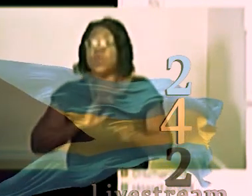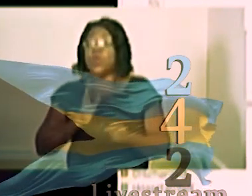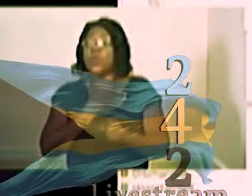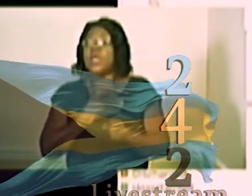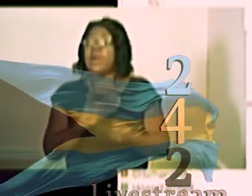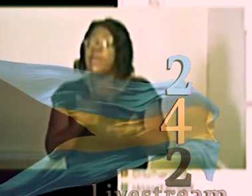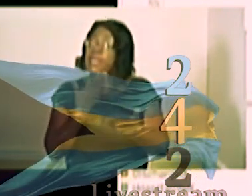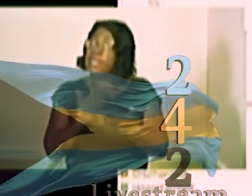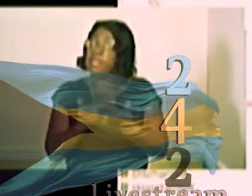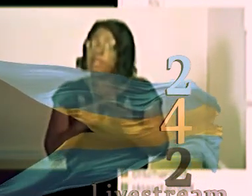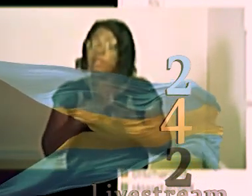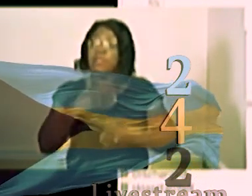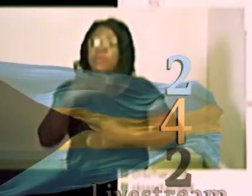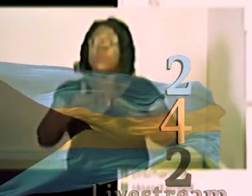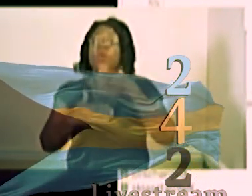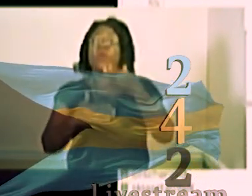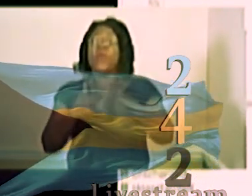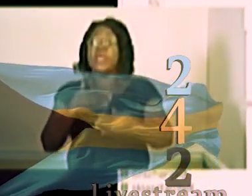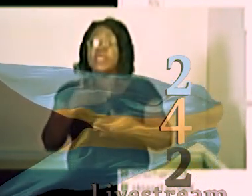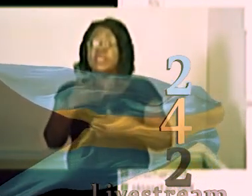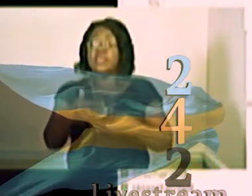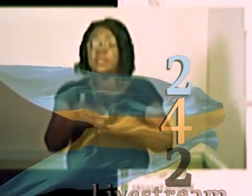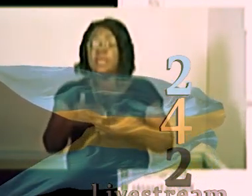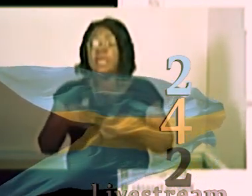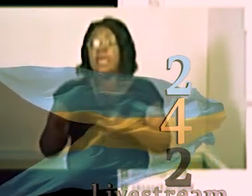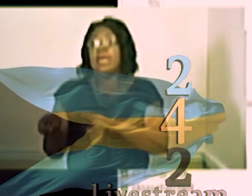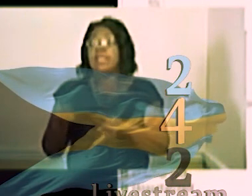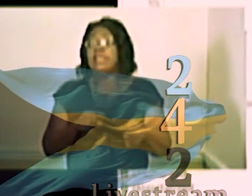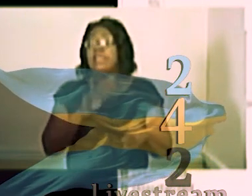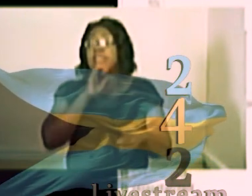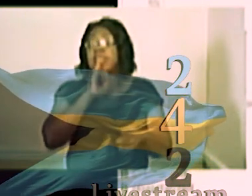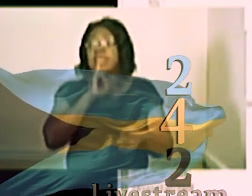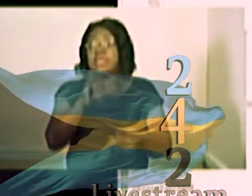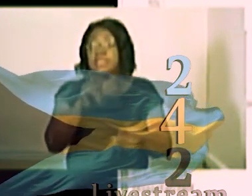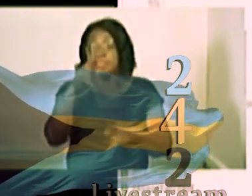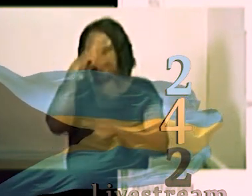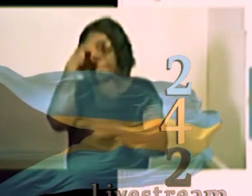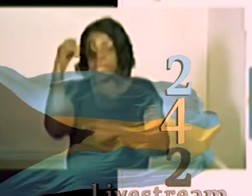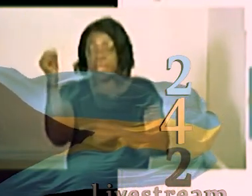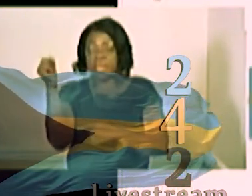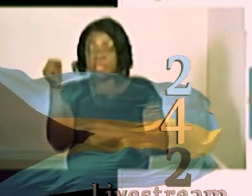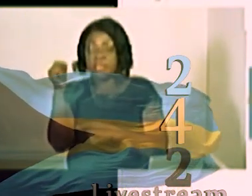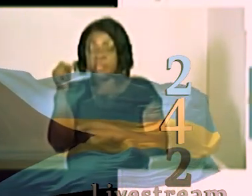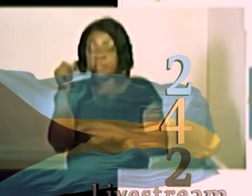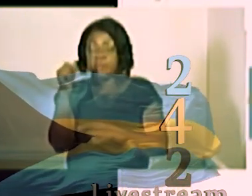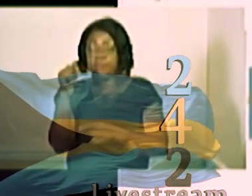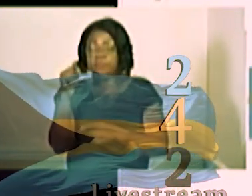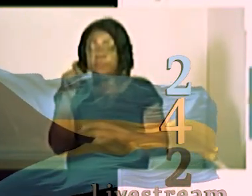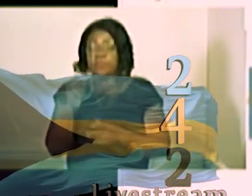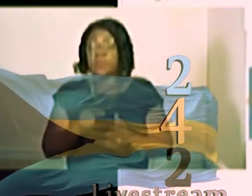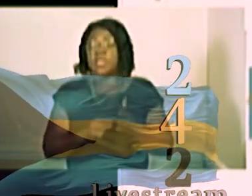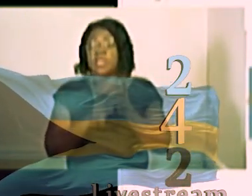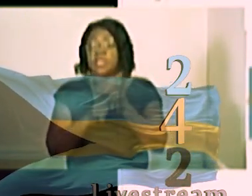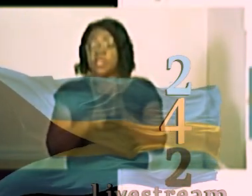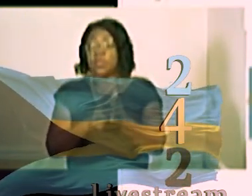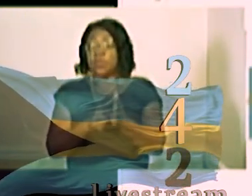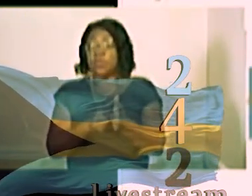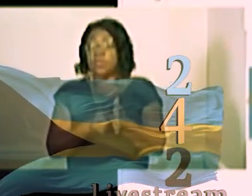making significant progress. And this has resulted in our next graph, which